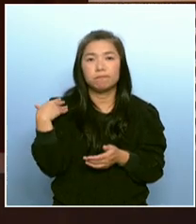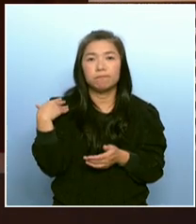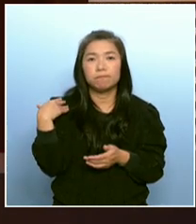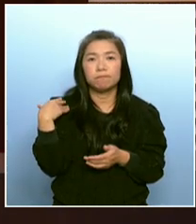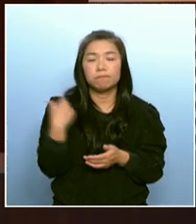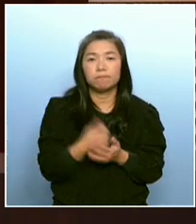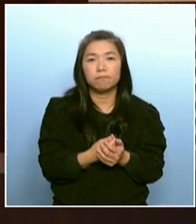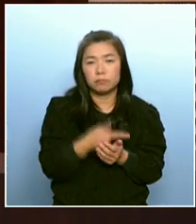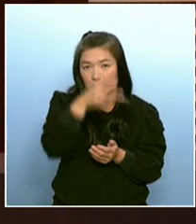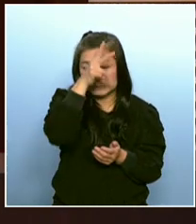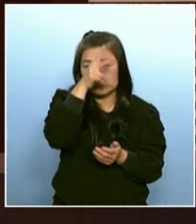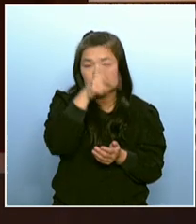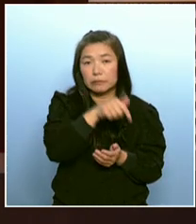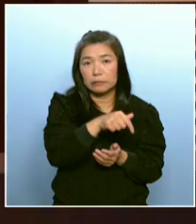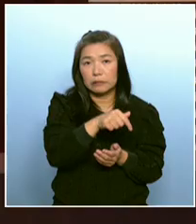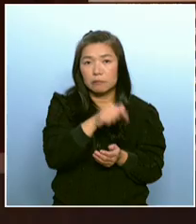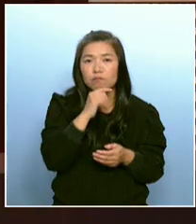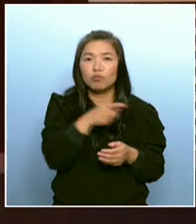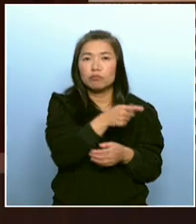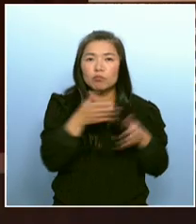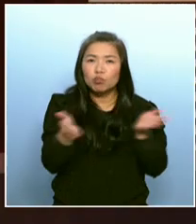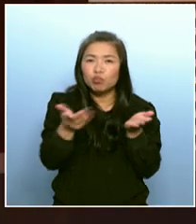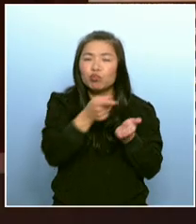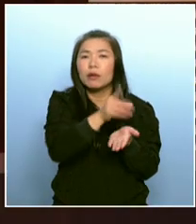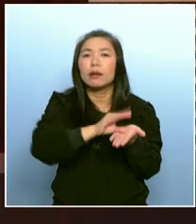was introduced after the review in 2023.